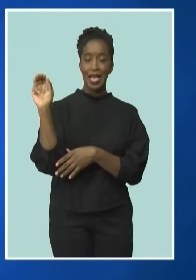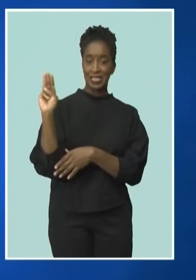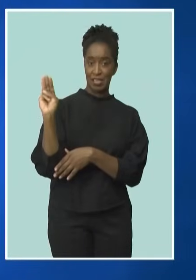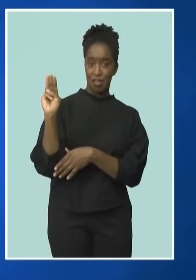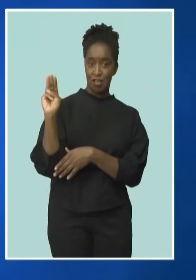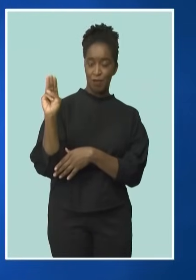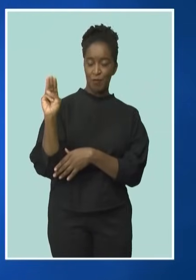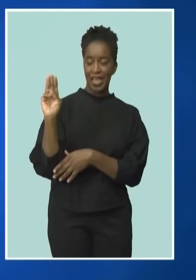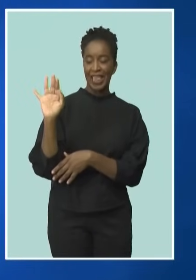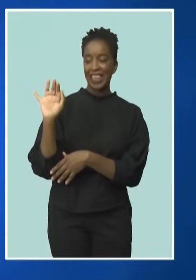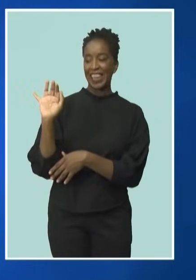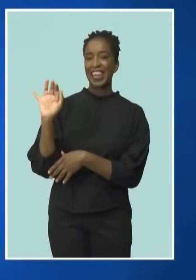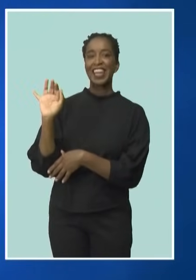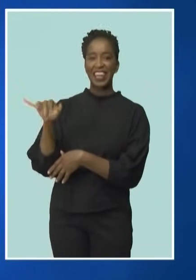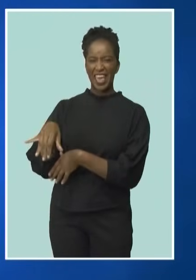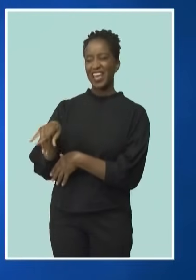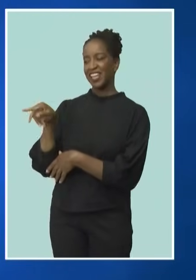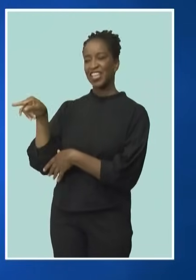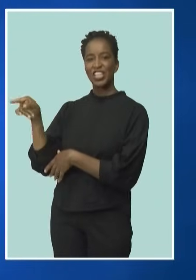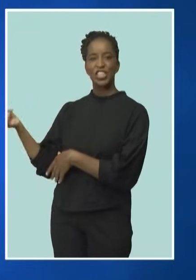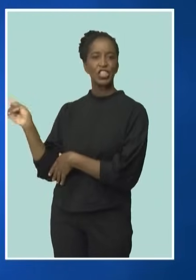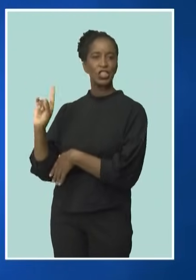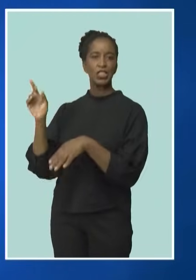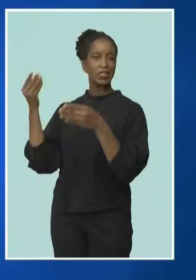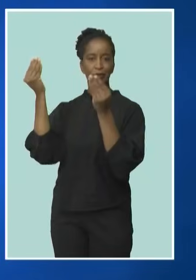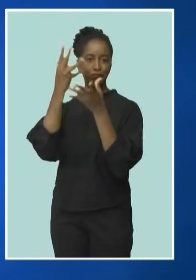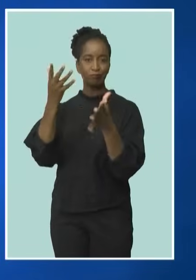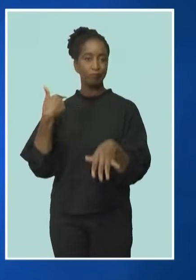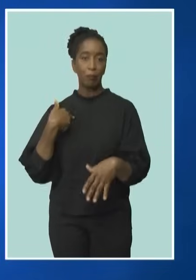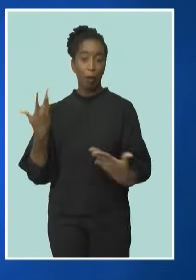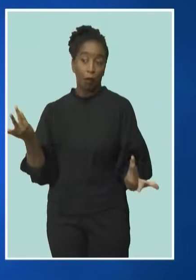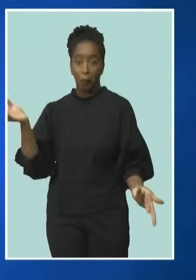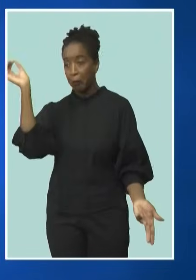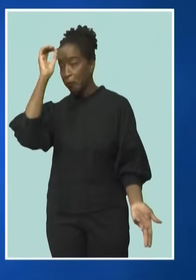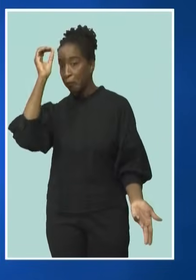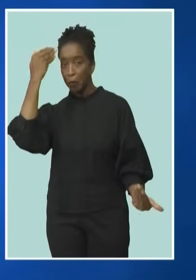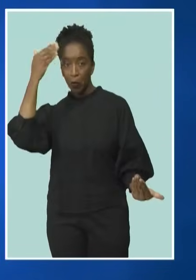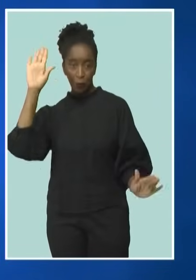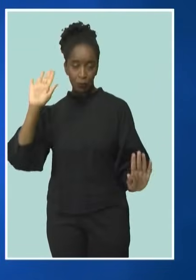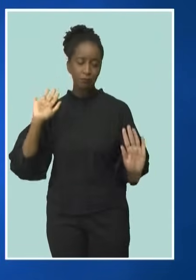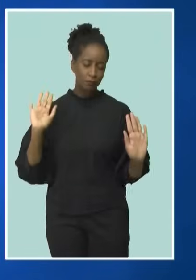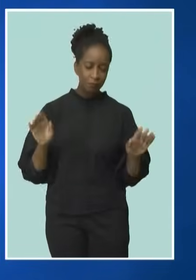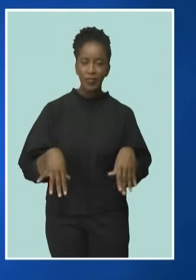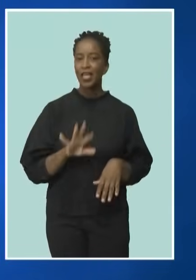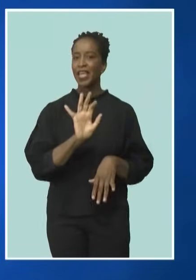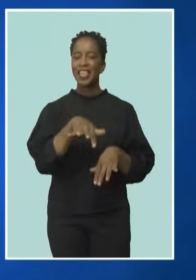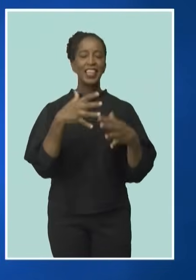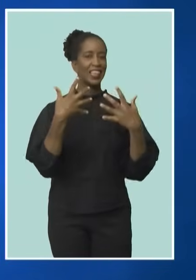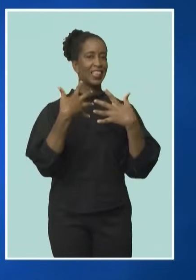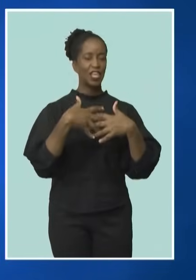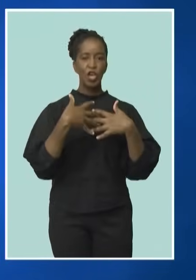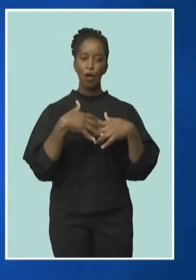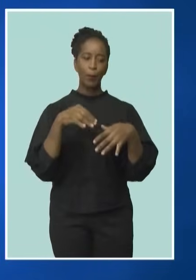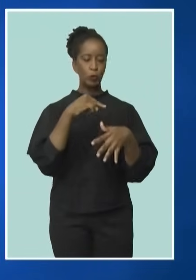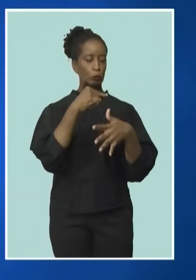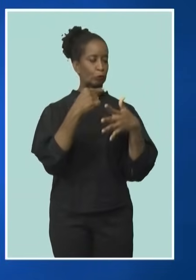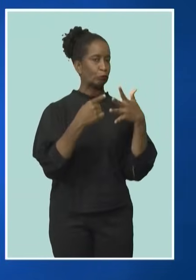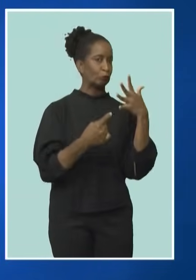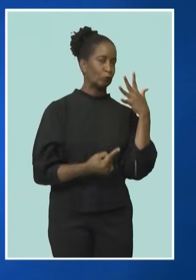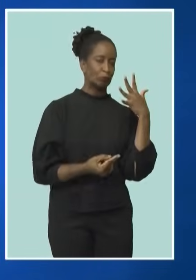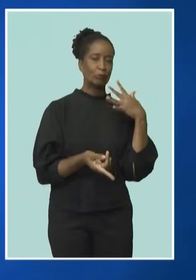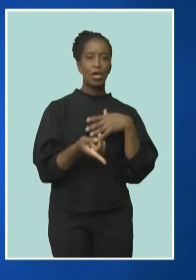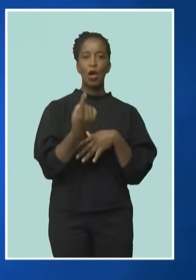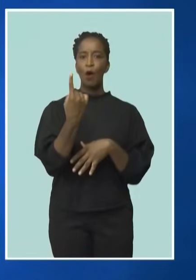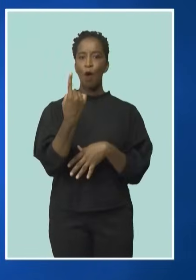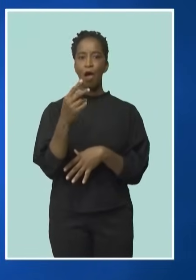detection. I leave that for her to explain. I don't have a clue. But this suite of new equipment will also include something called a